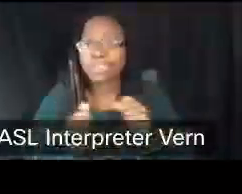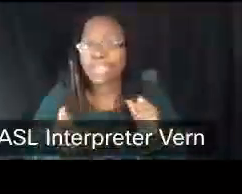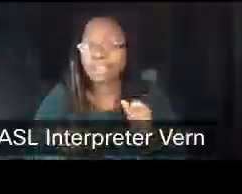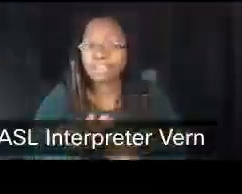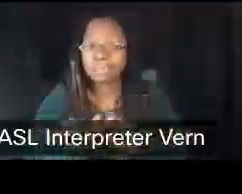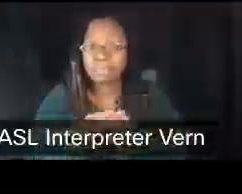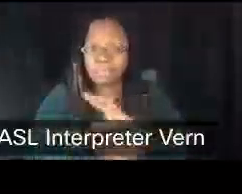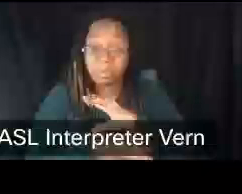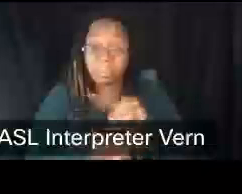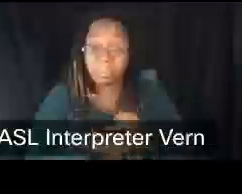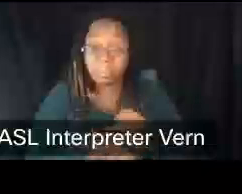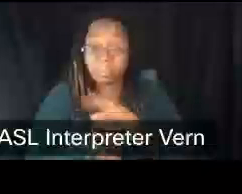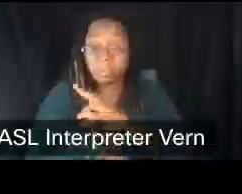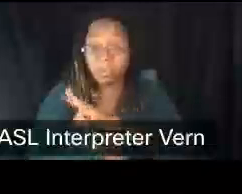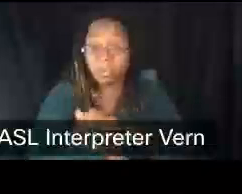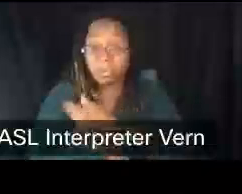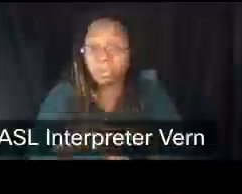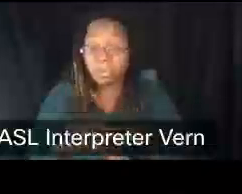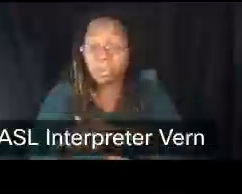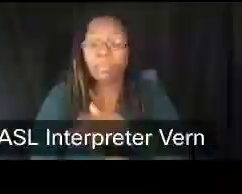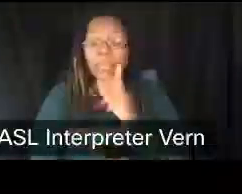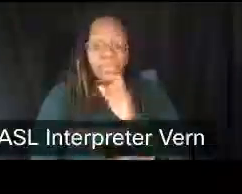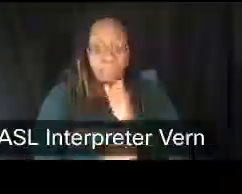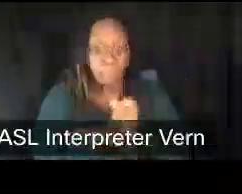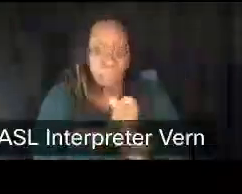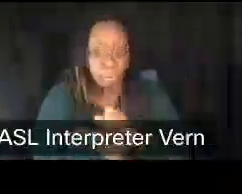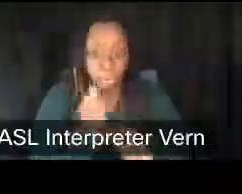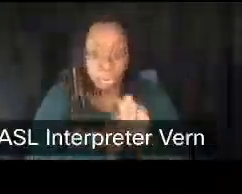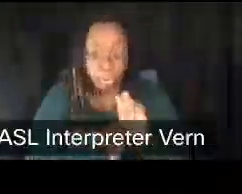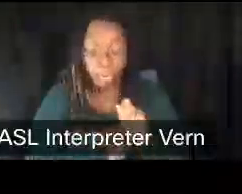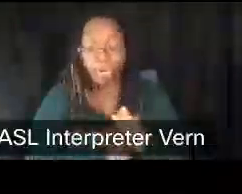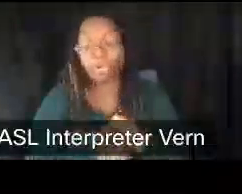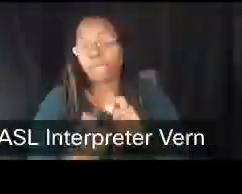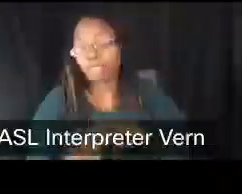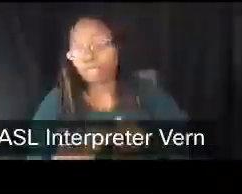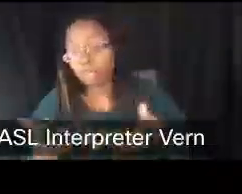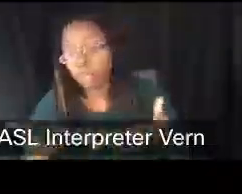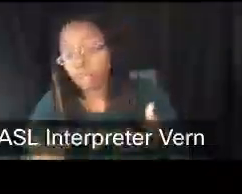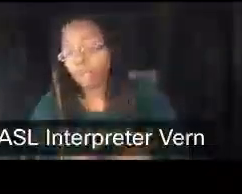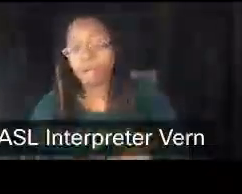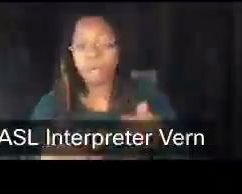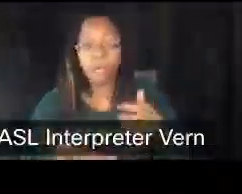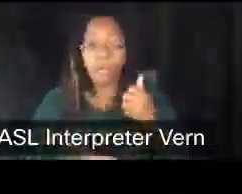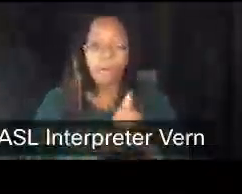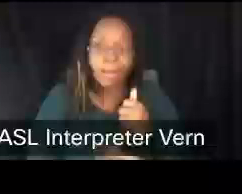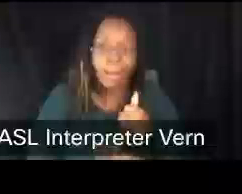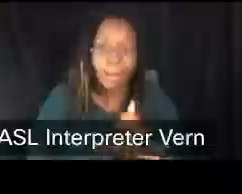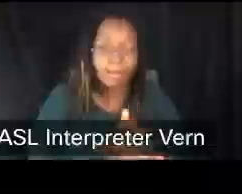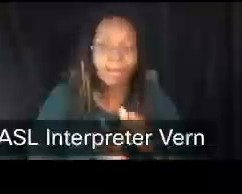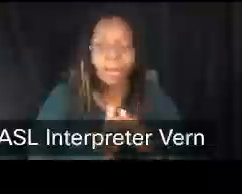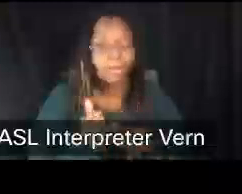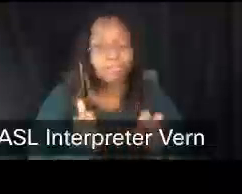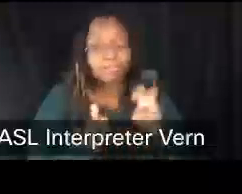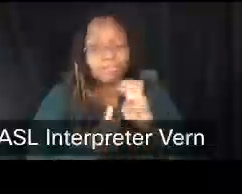settings, and would support each other, share what their struggles were, shared what was helpful, shared how to navigate the